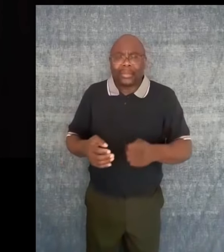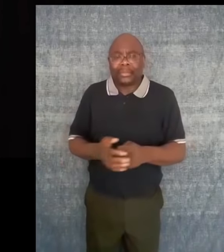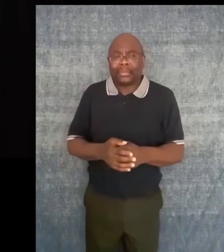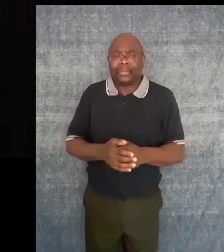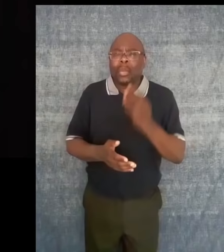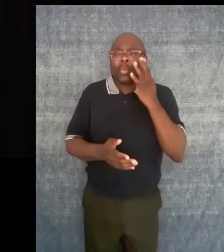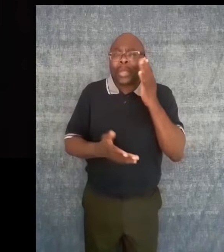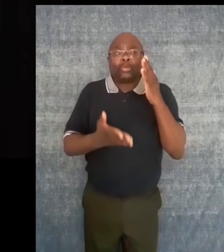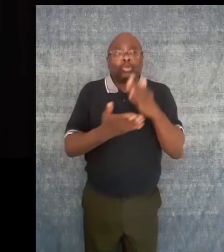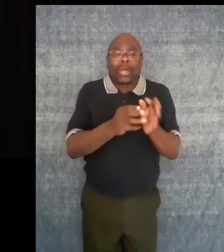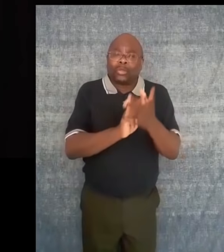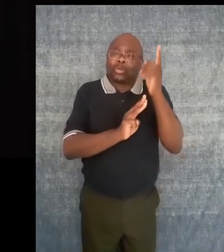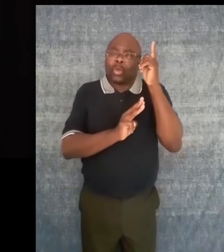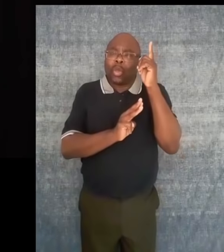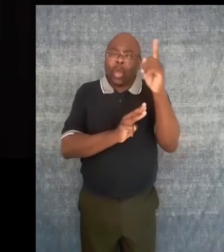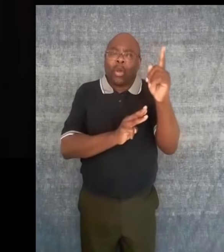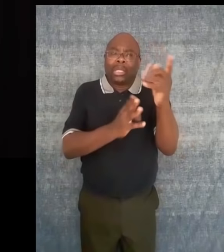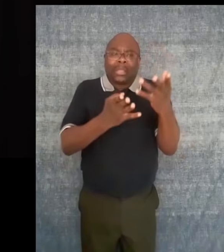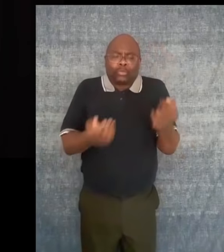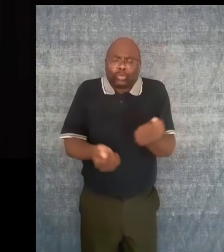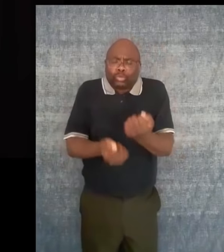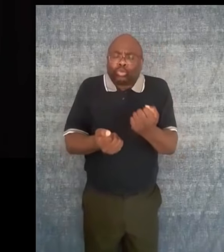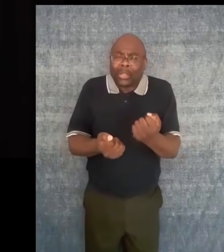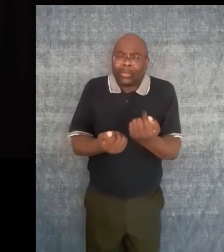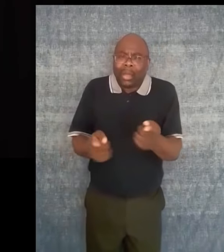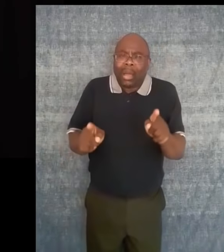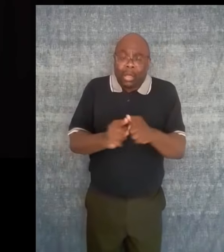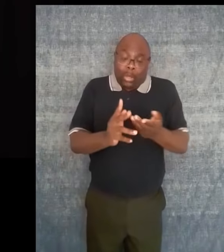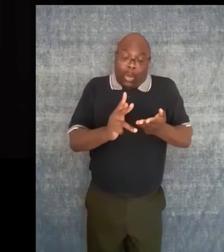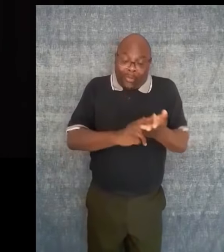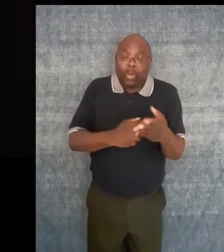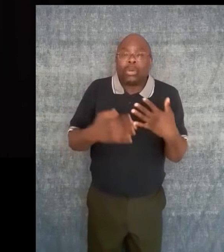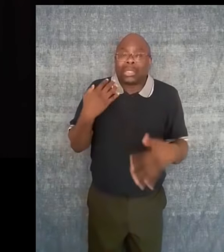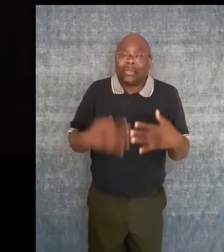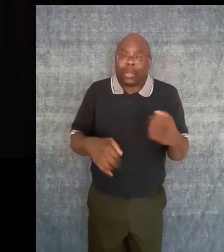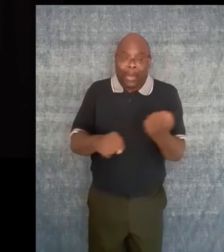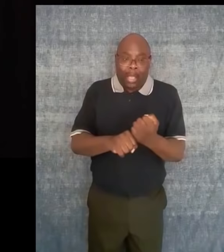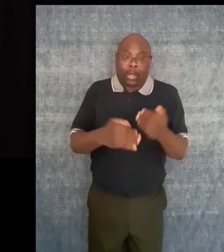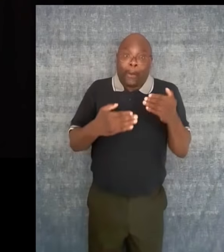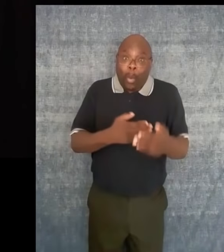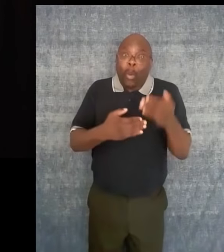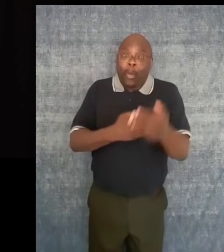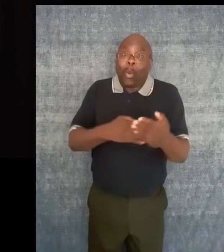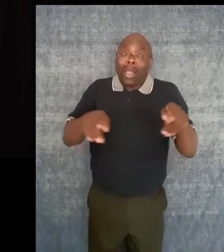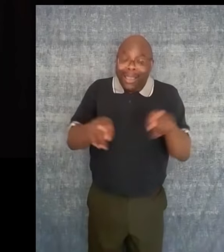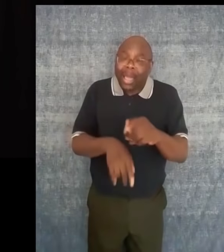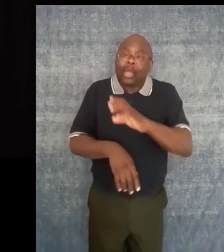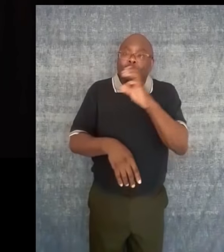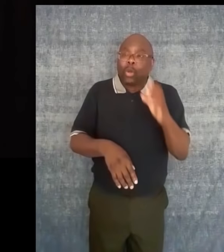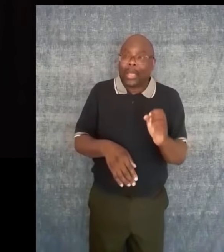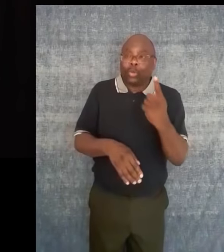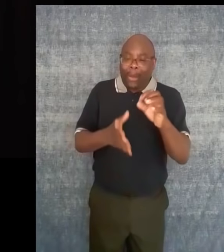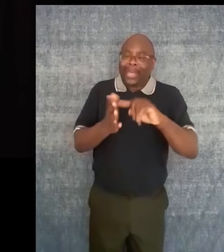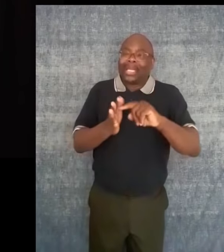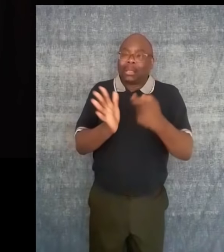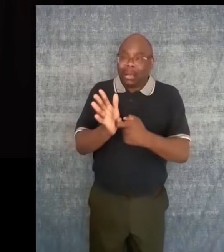And when we trust in God, he also strengthens us through suffering to make us more like Christ. In 1 Peter 1,